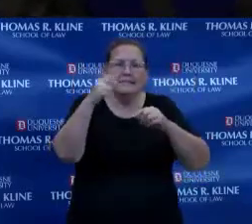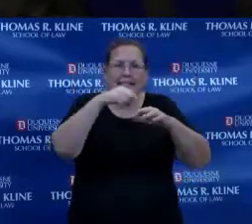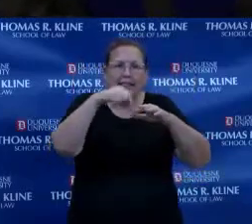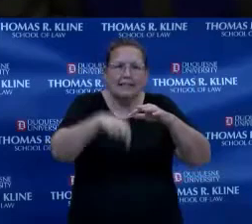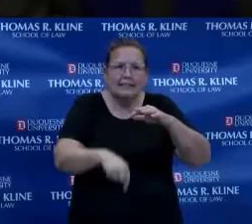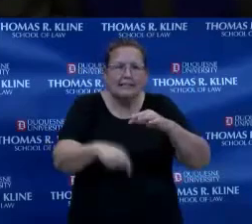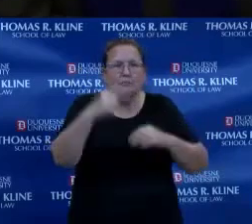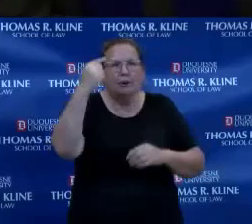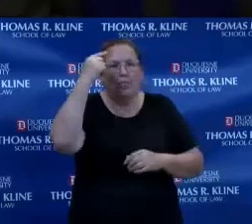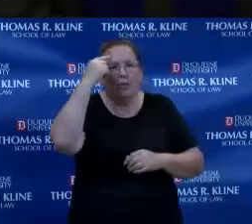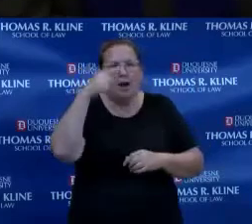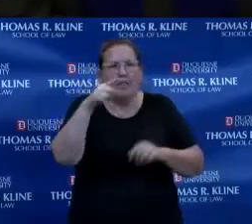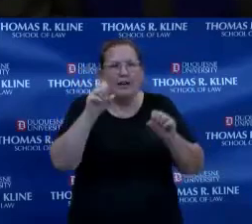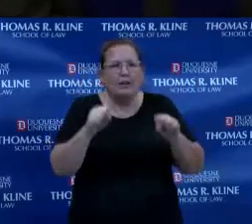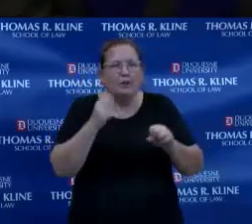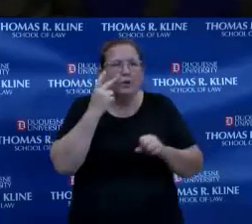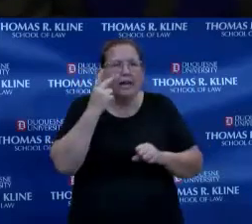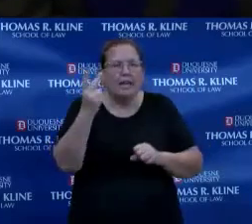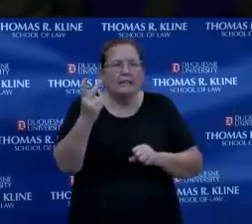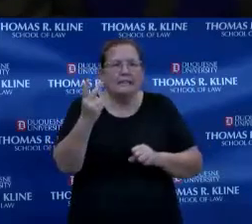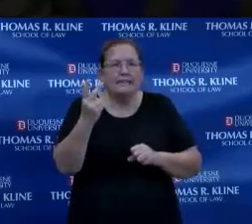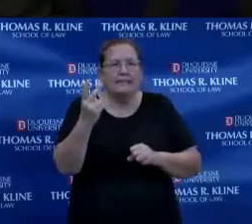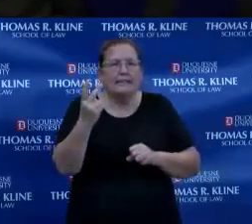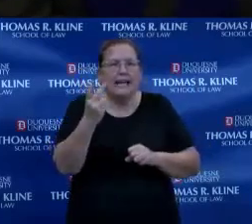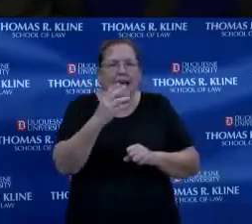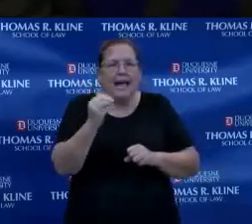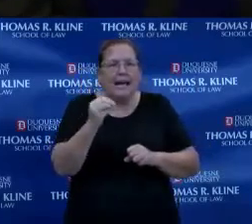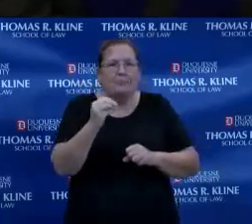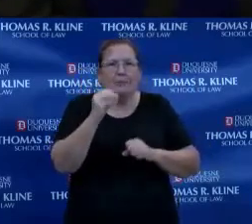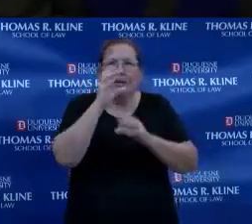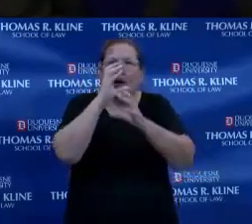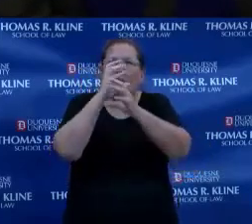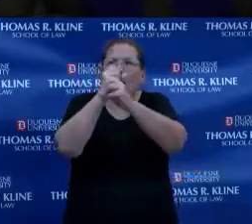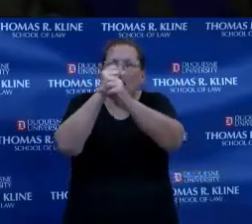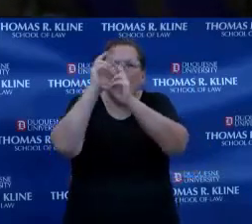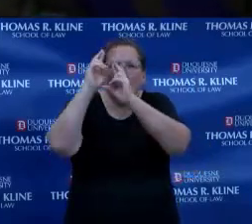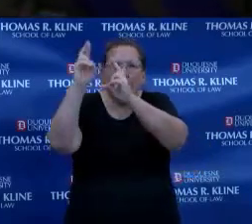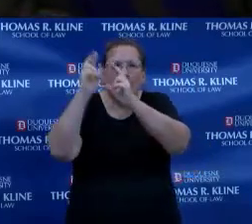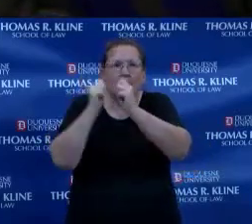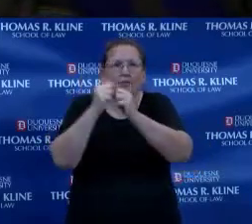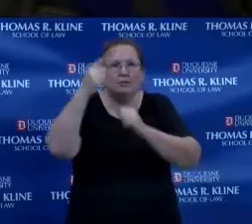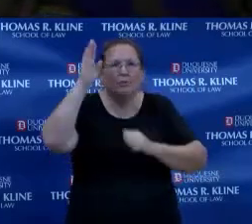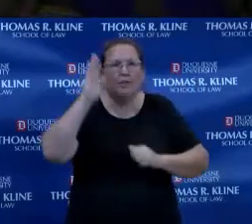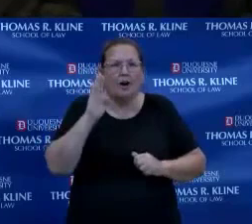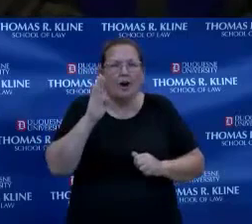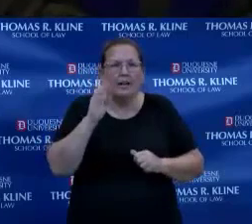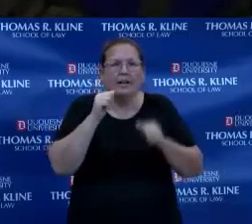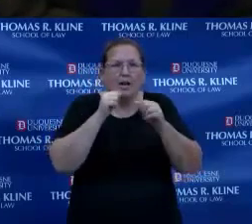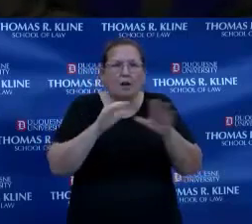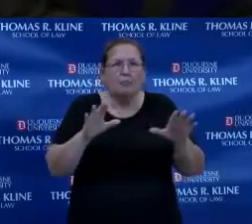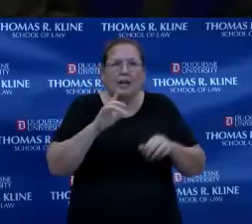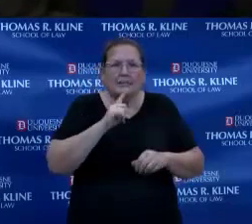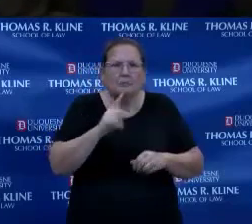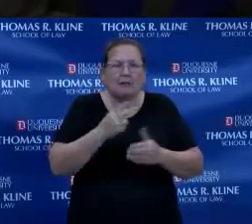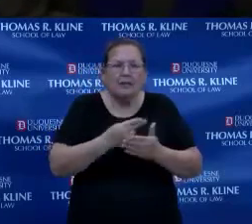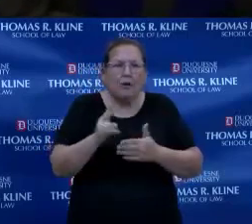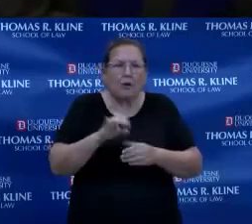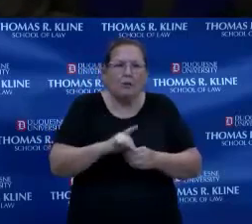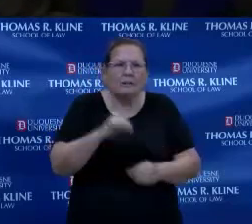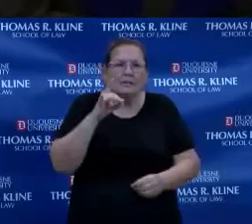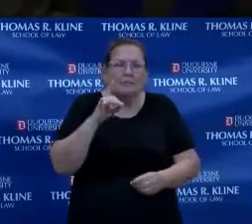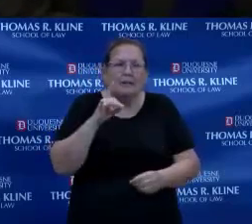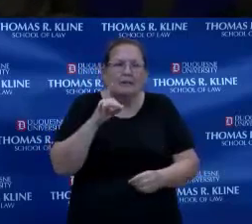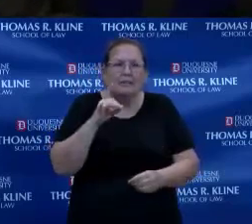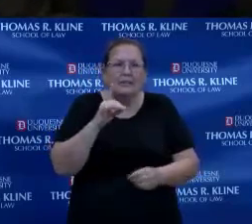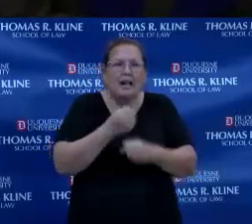it, may you be caught up in reverence for God. Blessed be the Holy Spirit, the patron